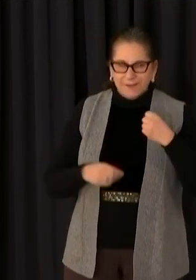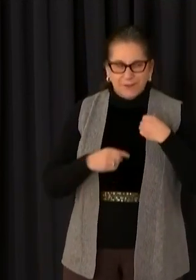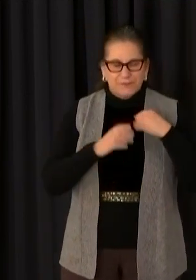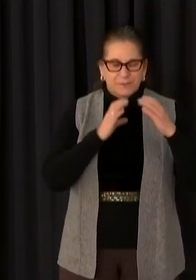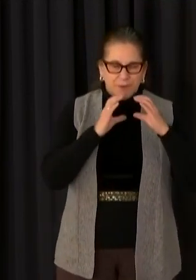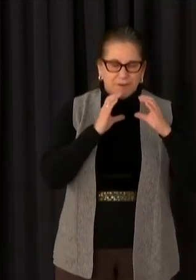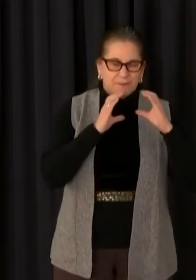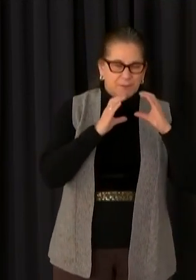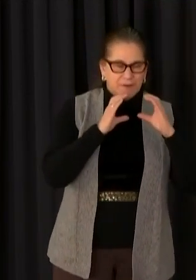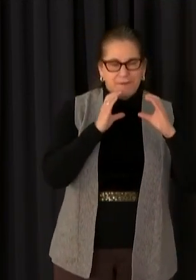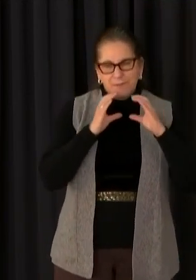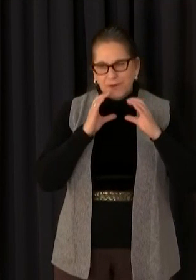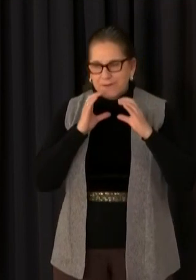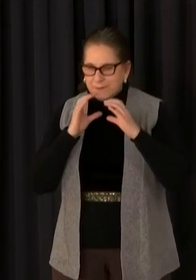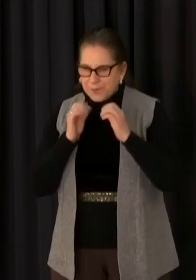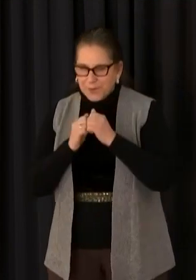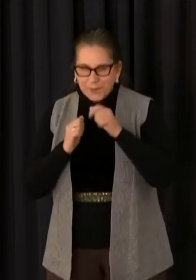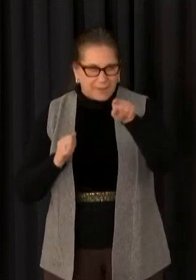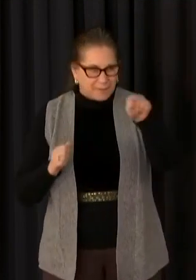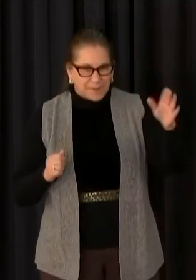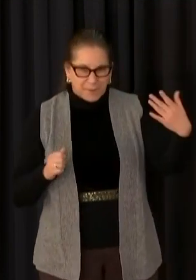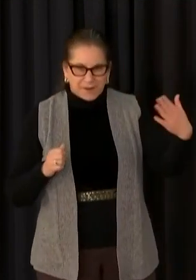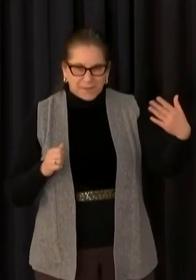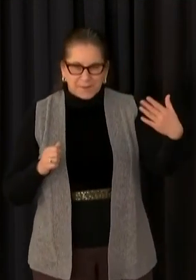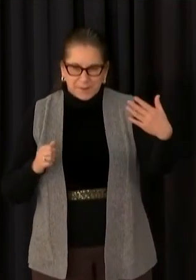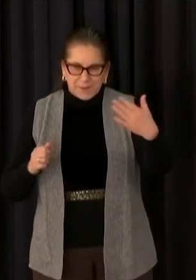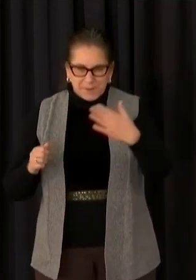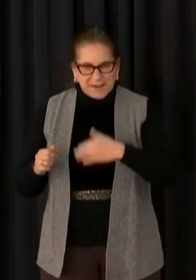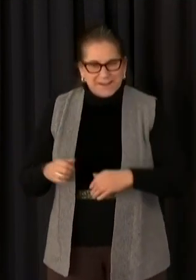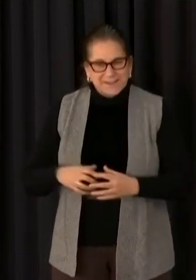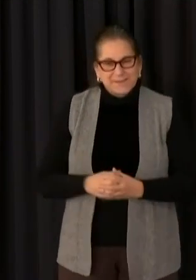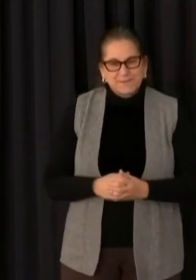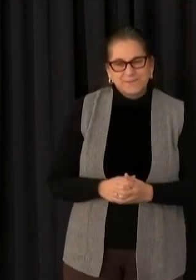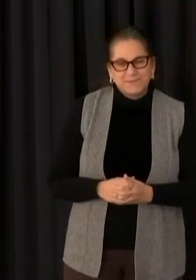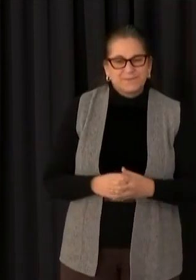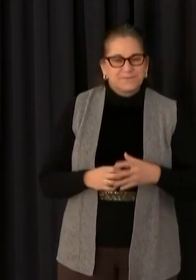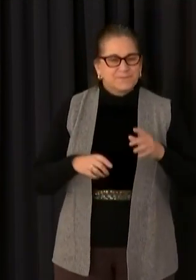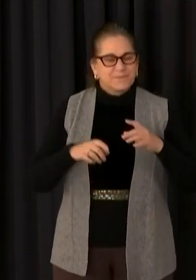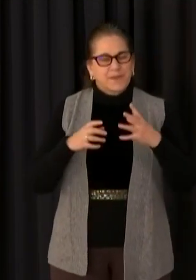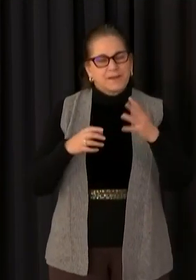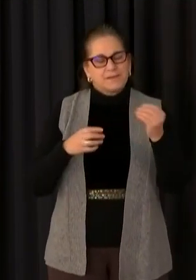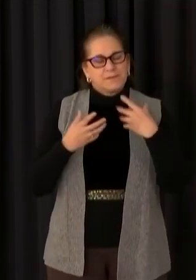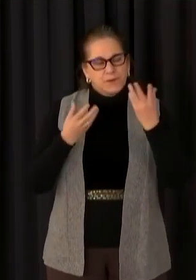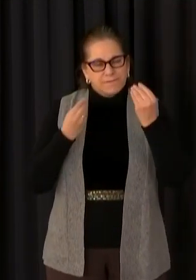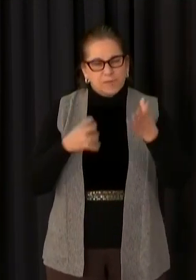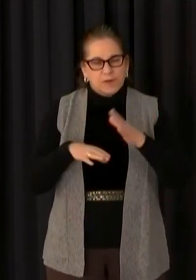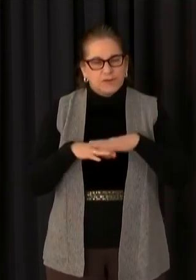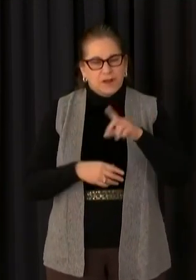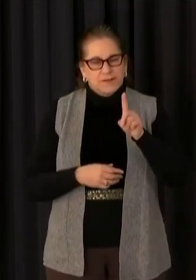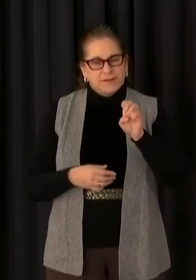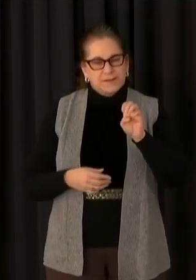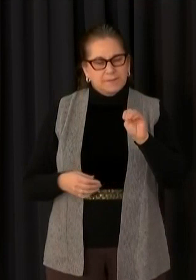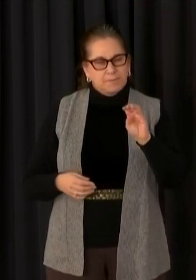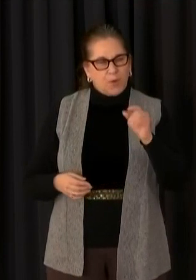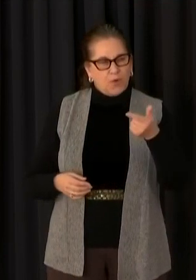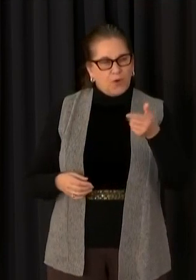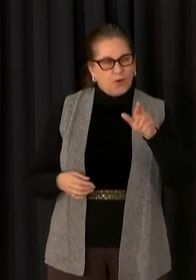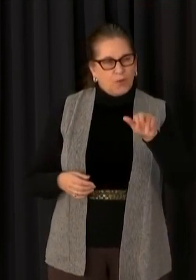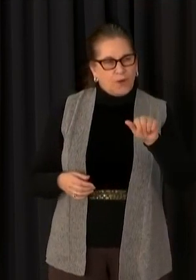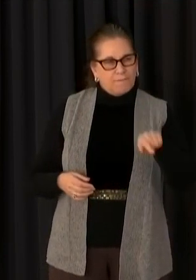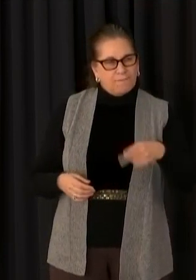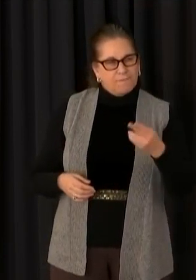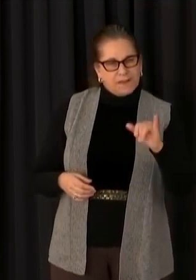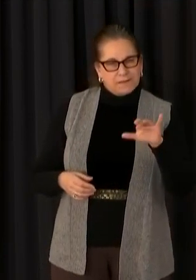the demographic information that we need are the two providers that are part of the federal long-term care partnership, which is currently CVS